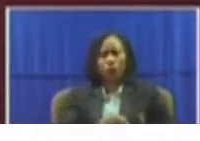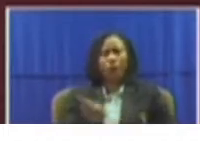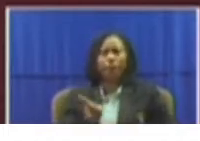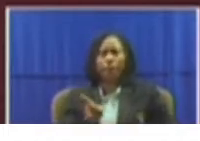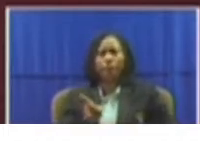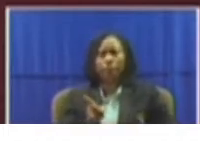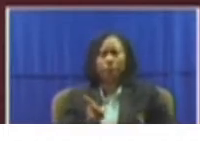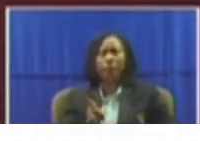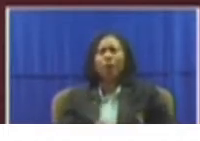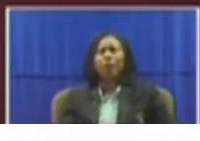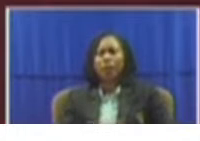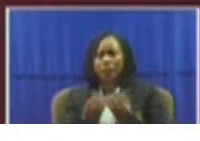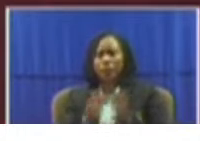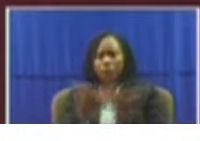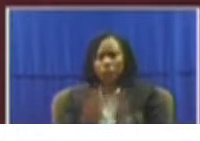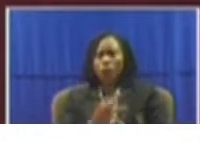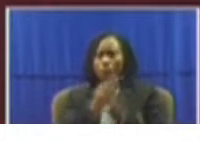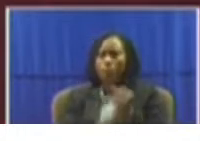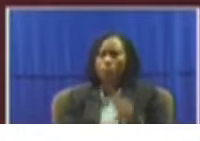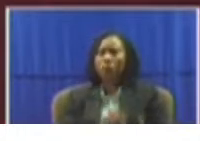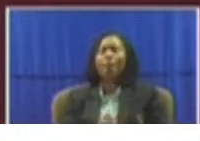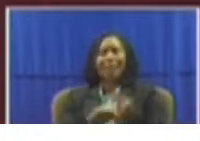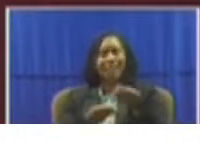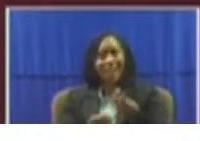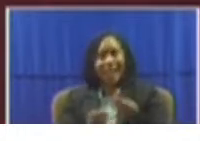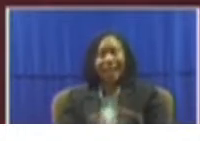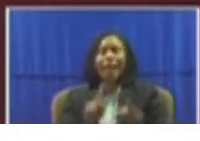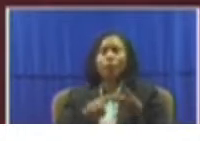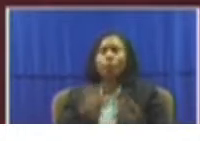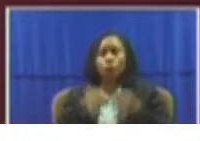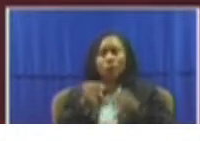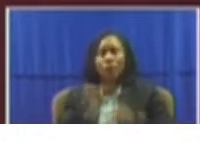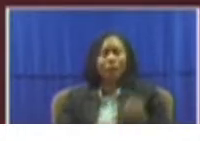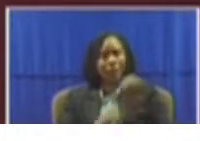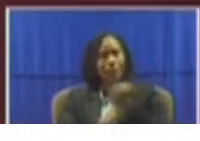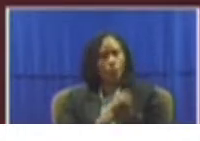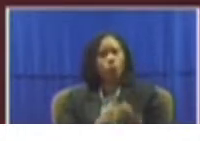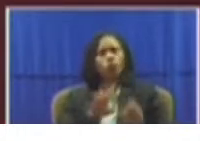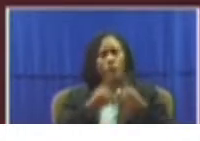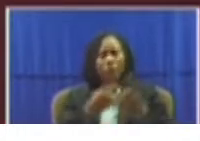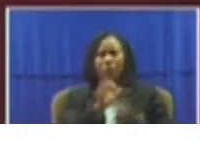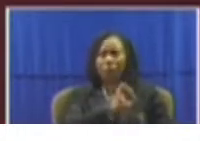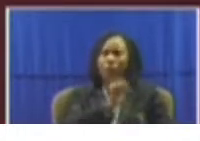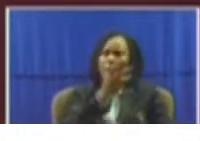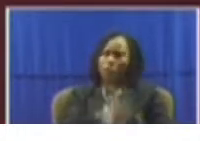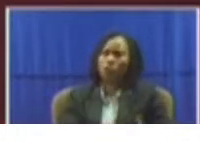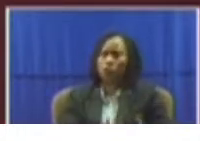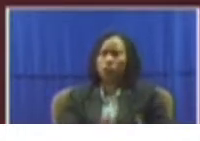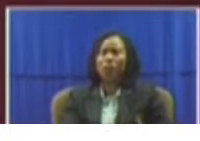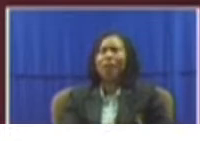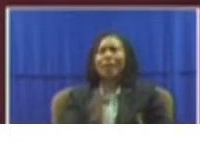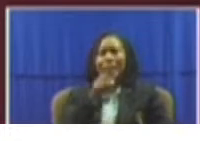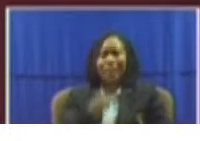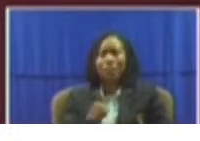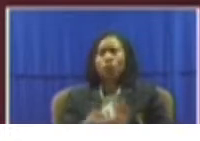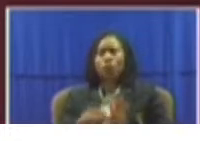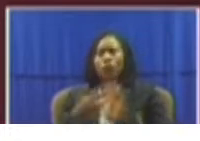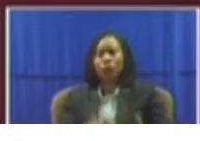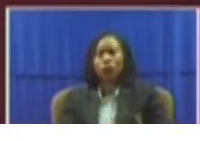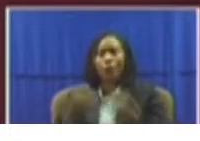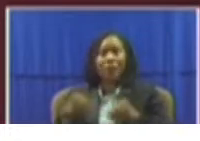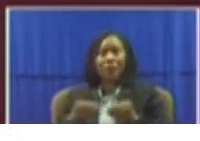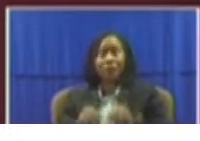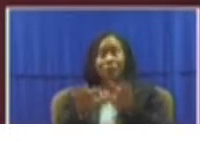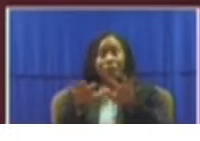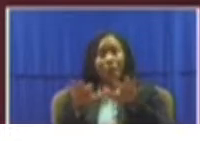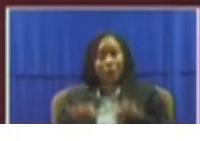both material and political support to their department. Despite the fact that the business of Parliament has continued along